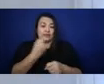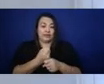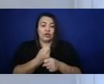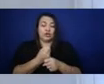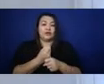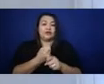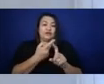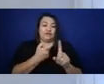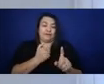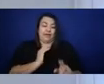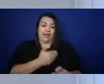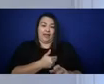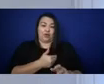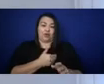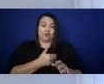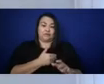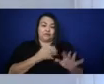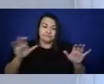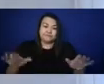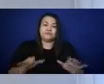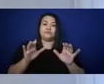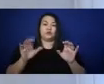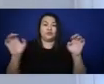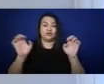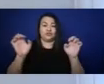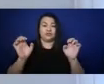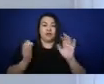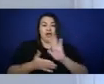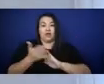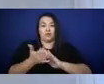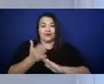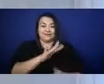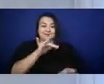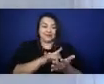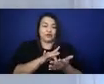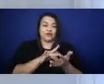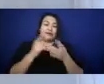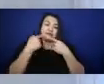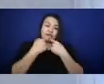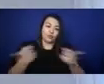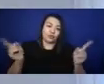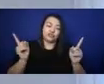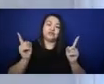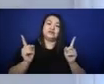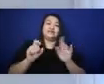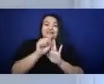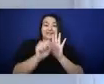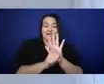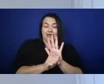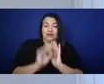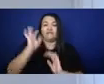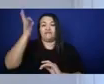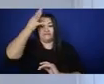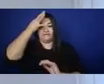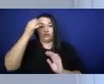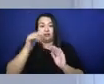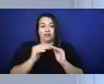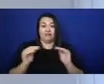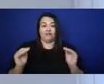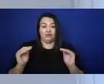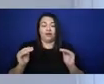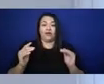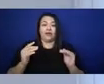And we'll continue to provide updates as we make updates to the registration system. And in closing, I just want to say that we're exactly 1